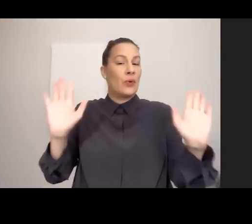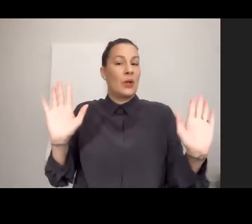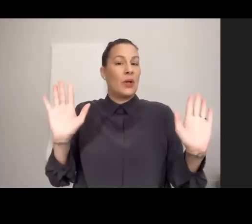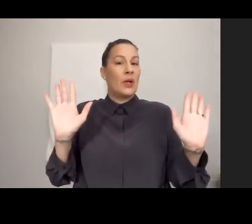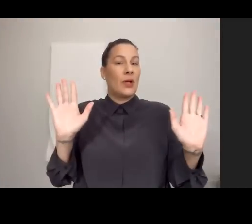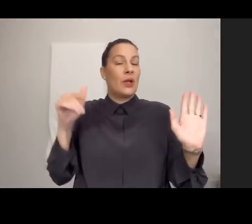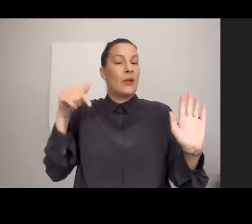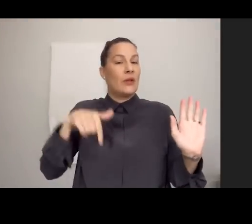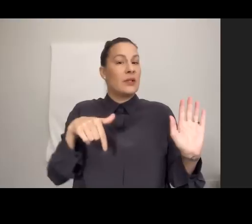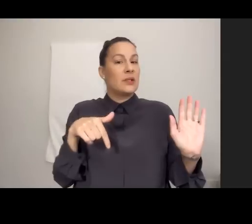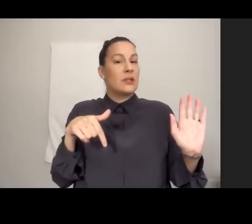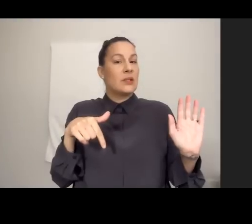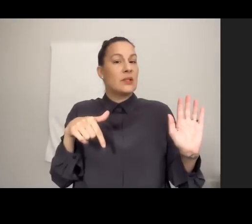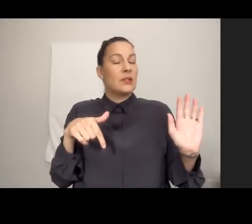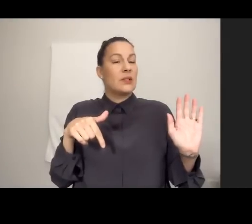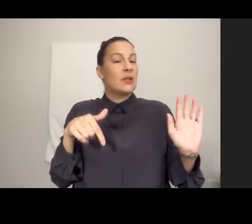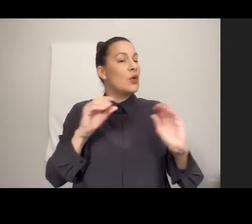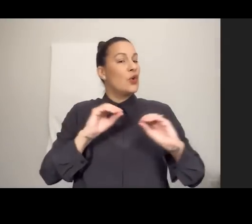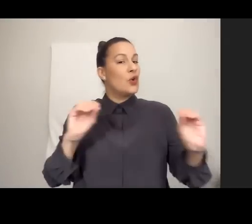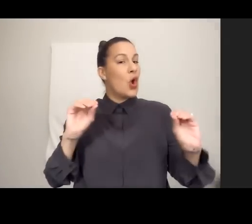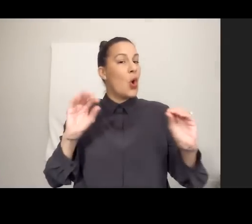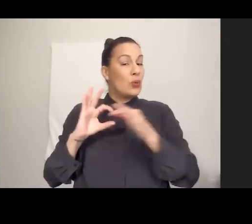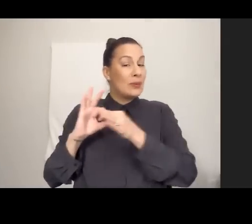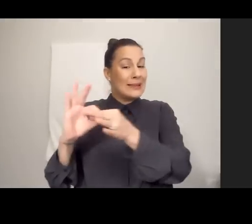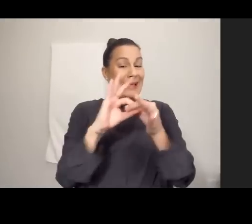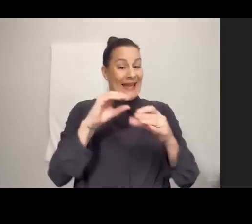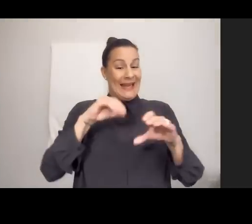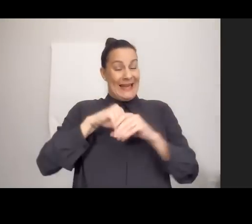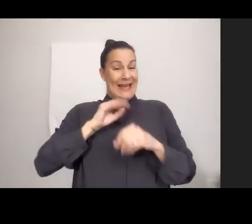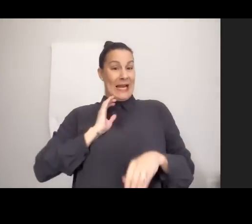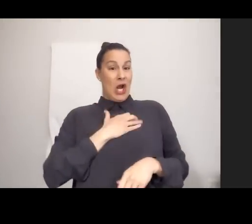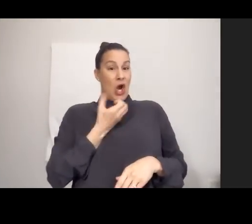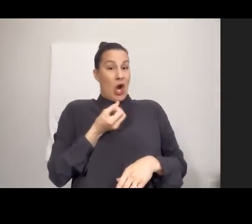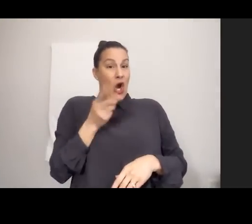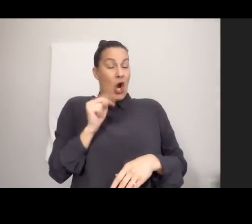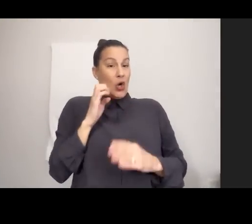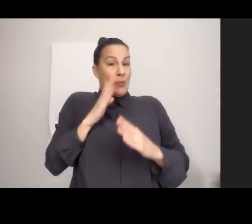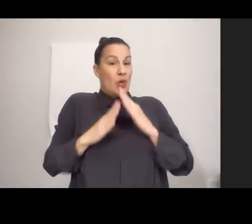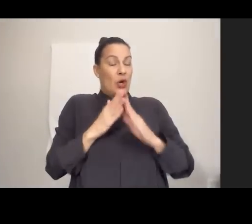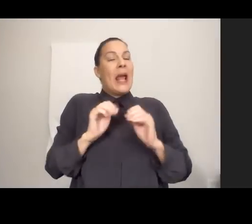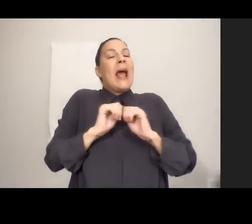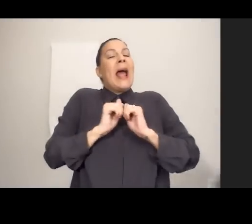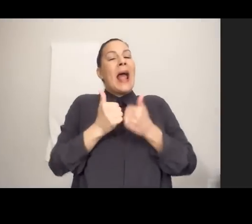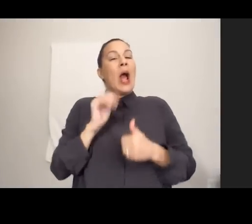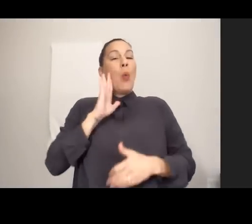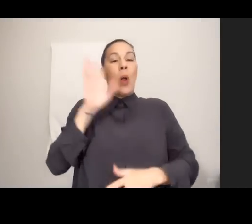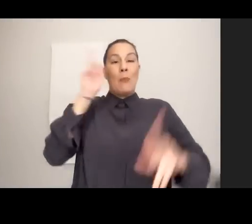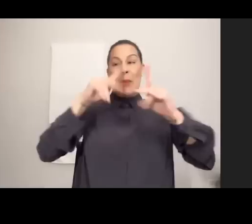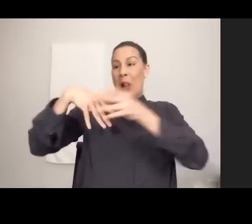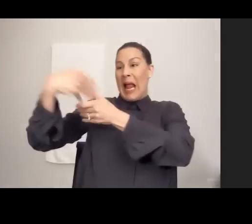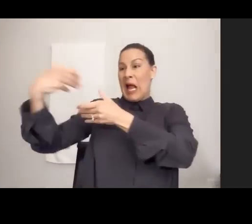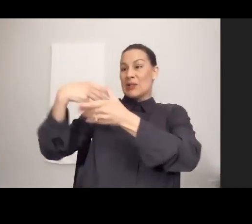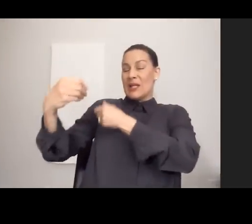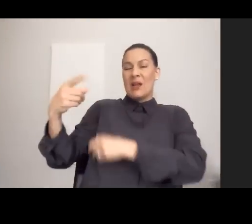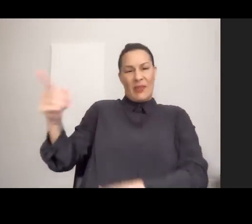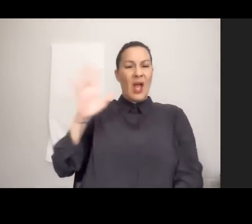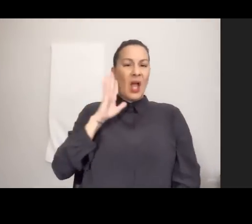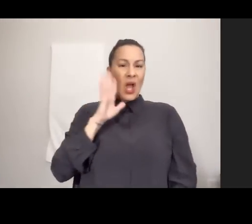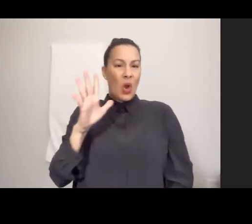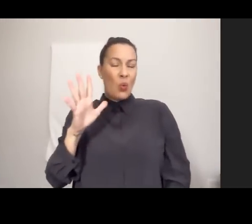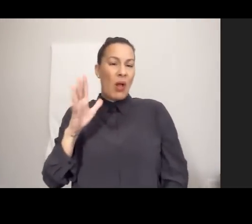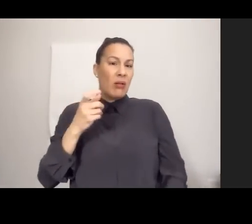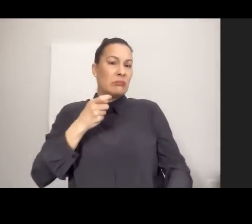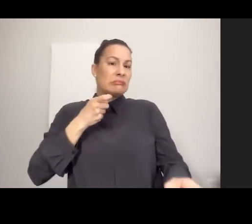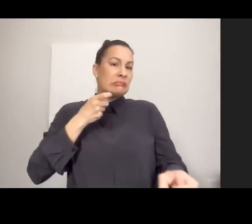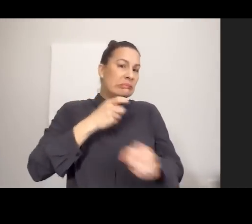just, there's no unity within our own community. So how is the people on the outside, they gonna fuck with us? I said it, I'm